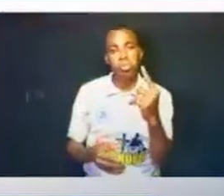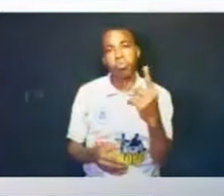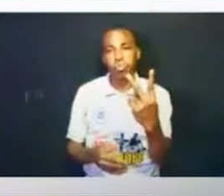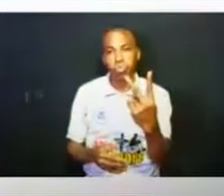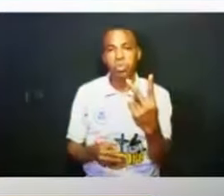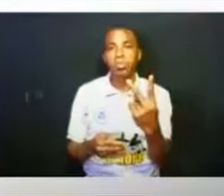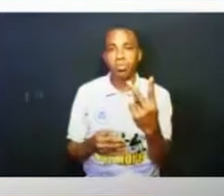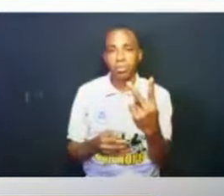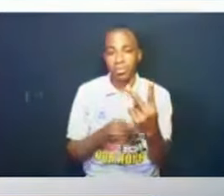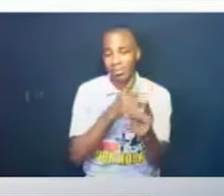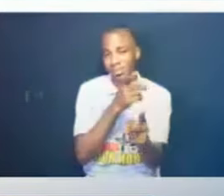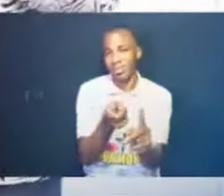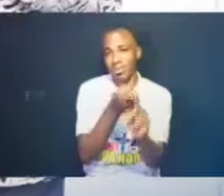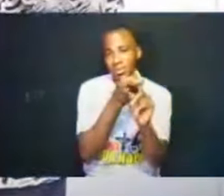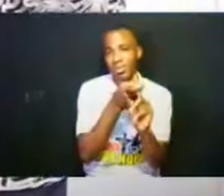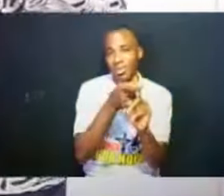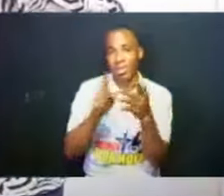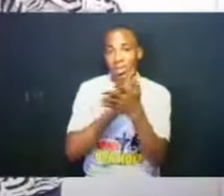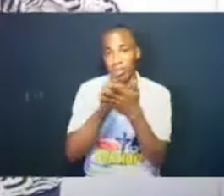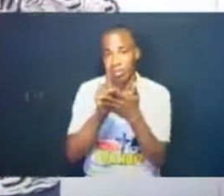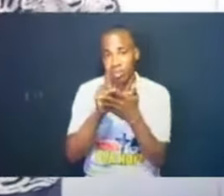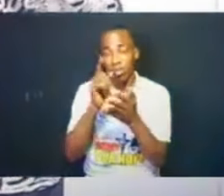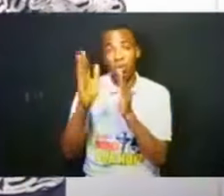I'll continue next week if God grants the